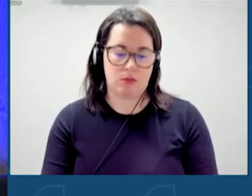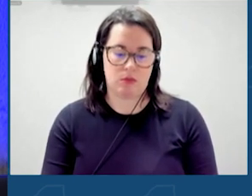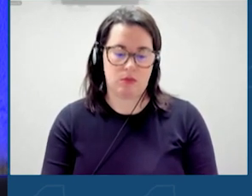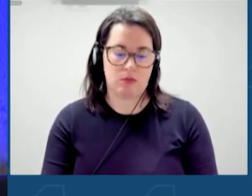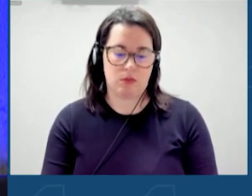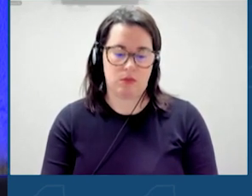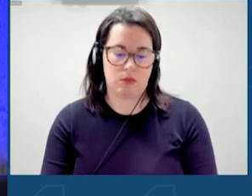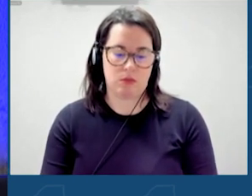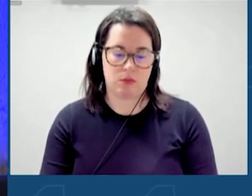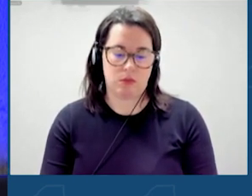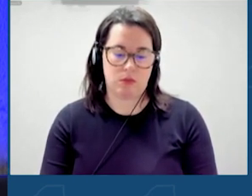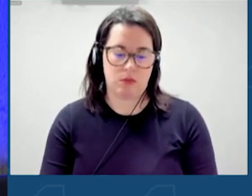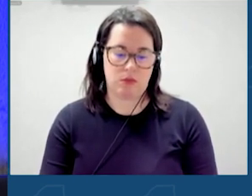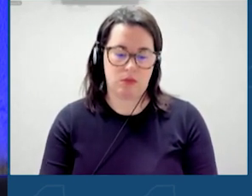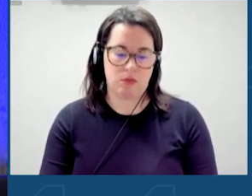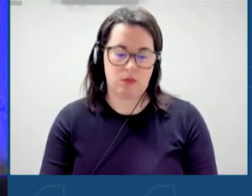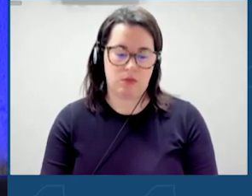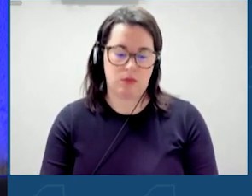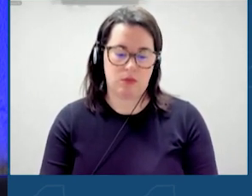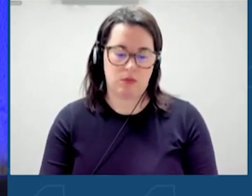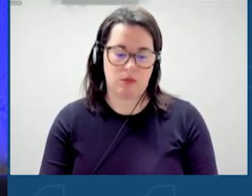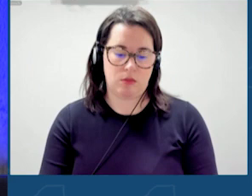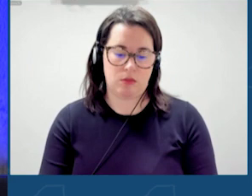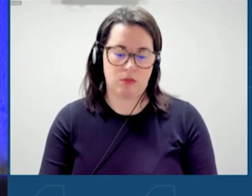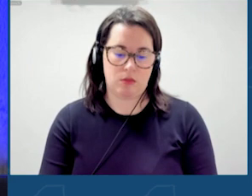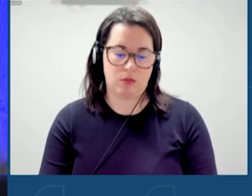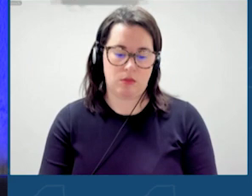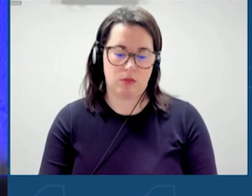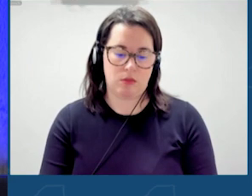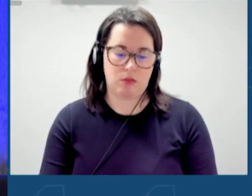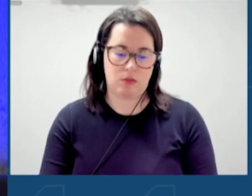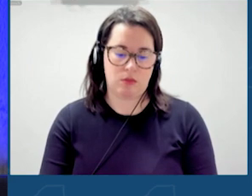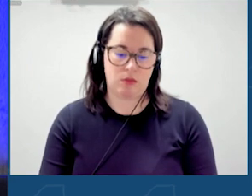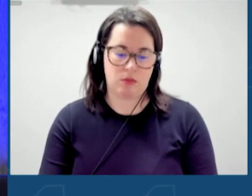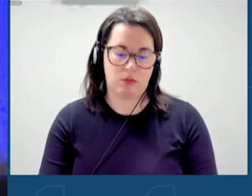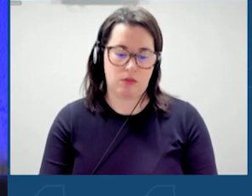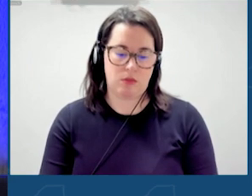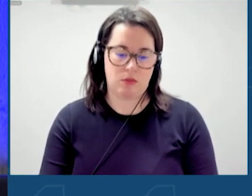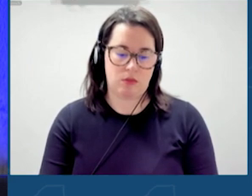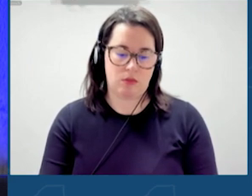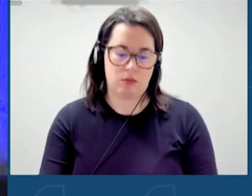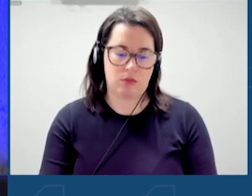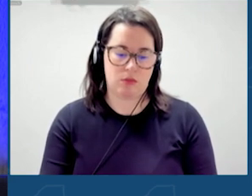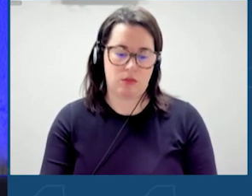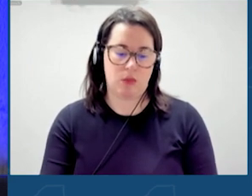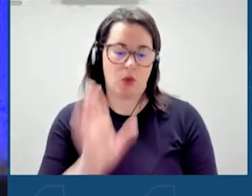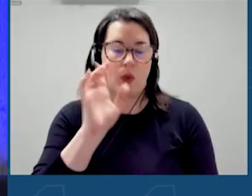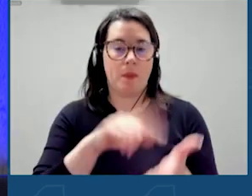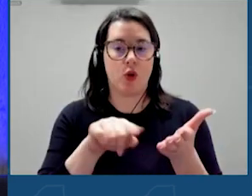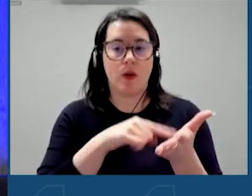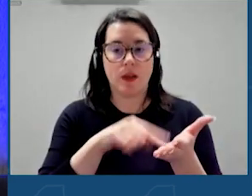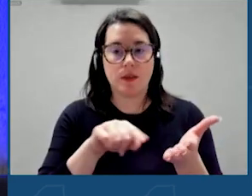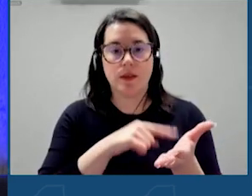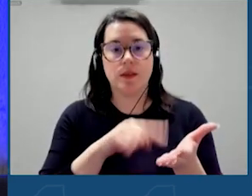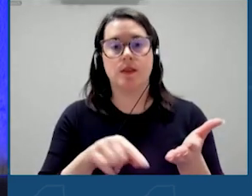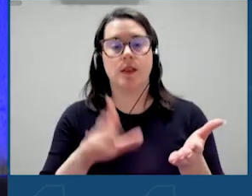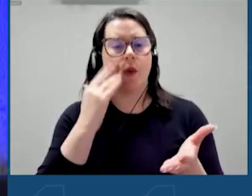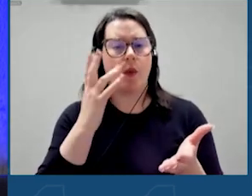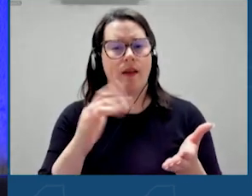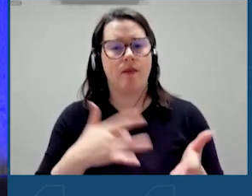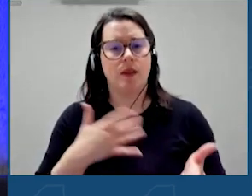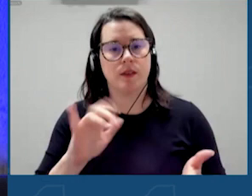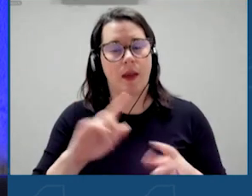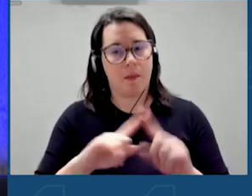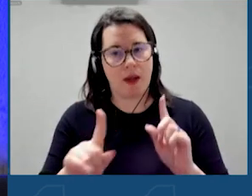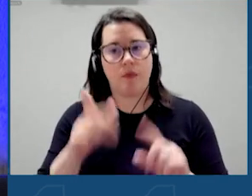there's critics. I know what that feels like. But I will not be deterred. I will not be deterred in our quest,